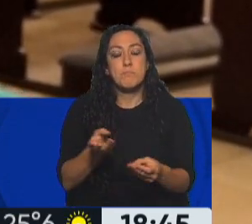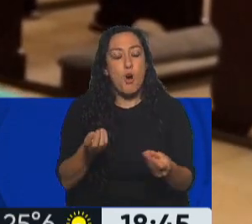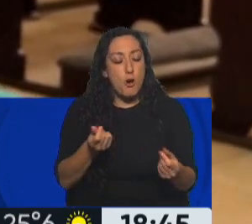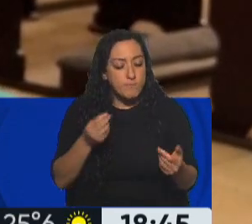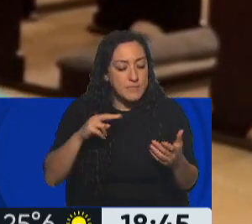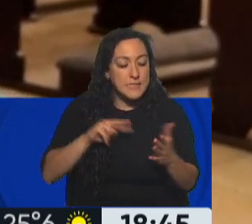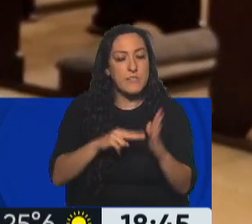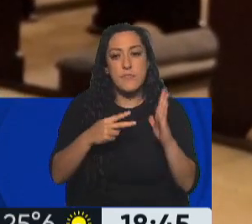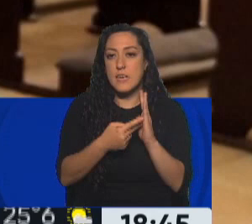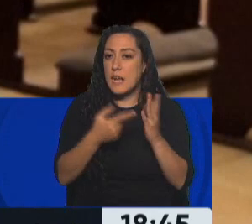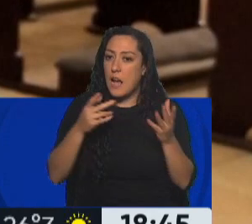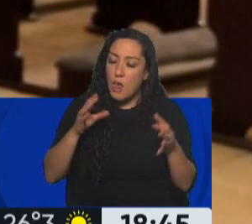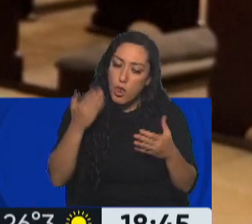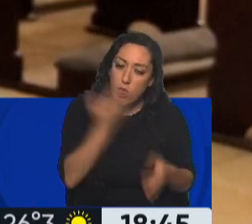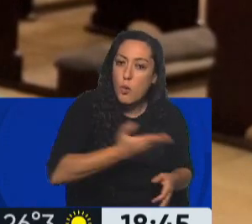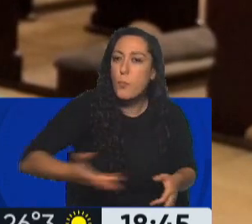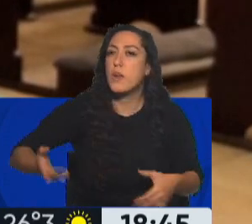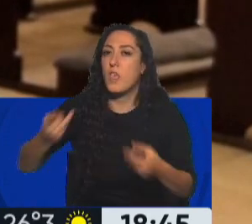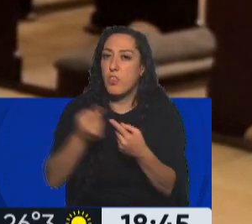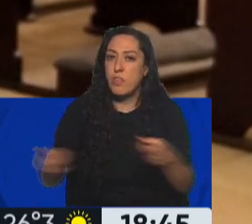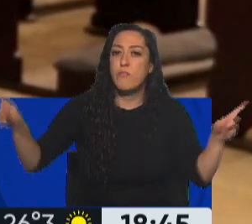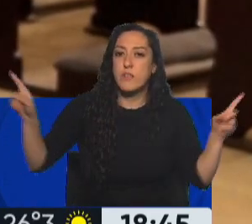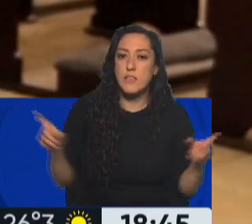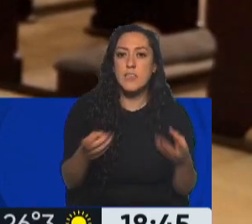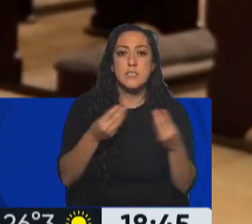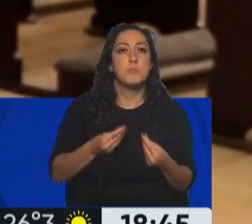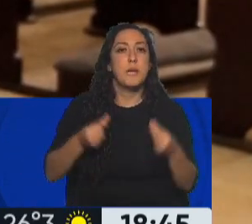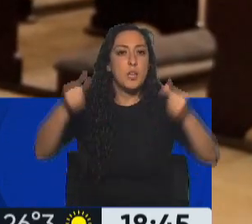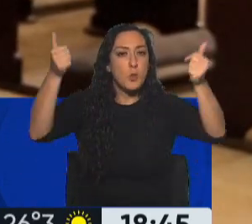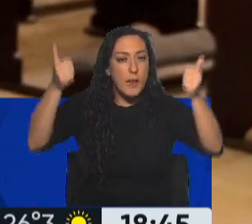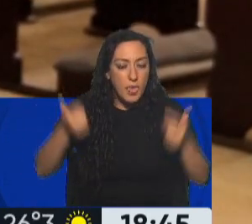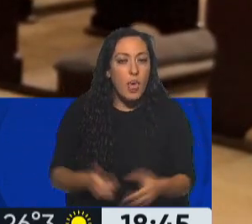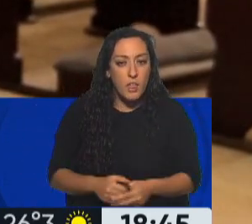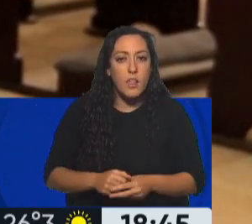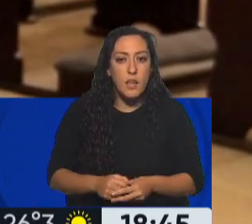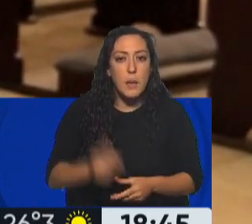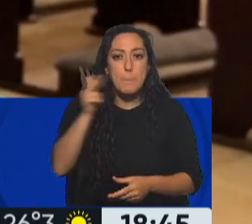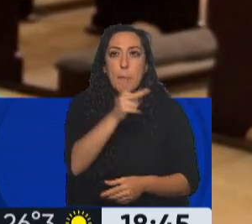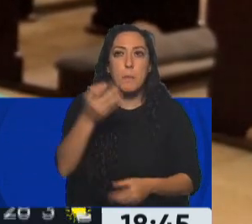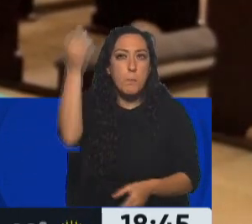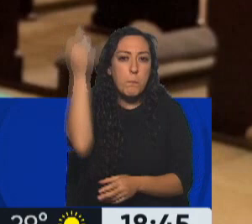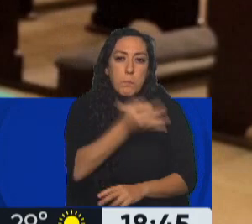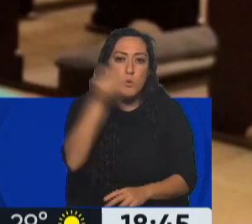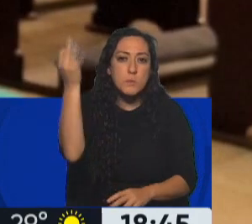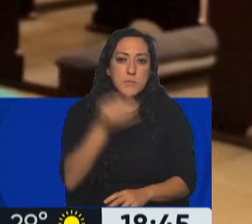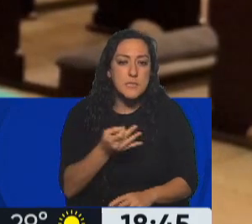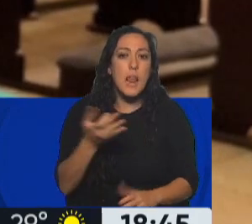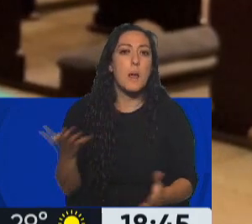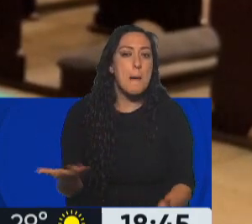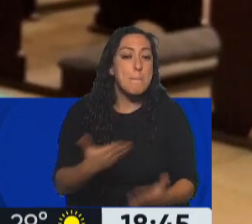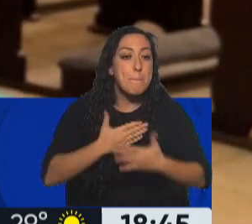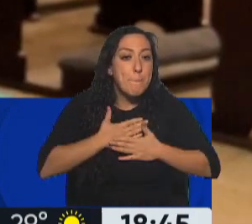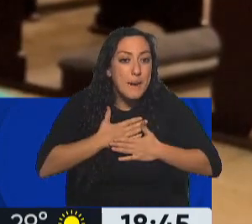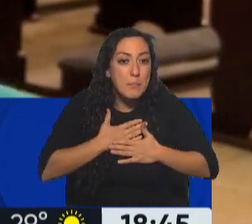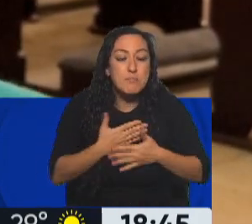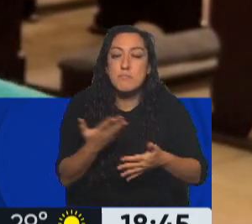sentido de humanidad, de espiritualidad, pues era un papa muy especial. Para mí me siento